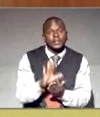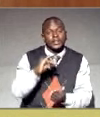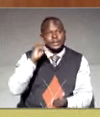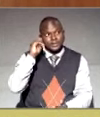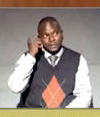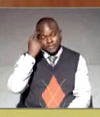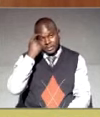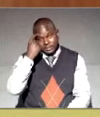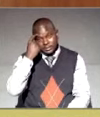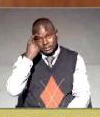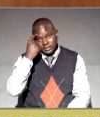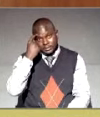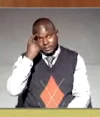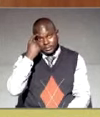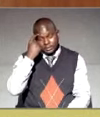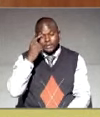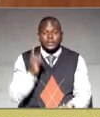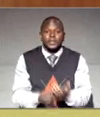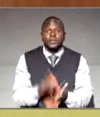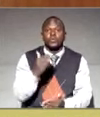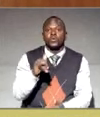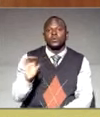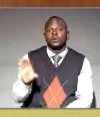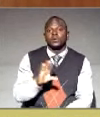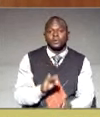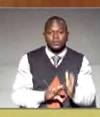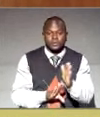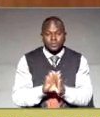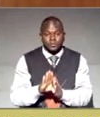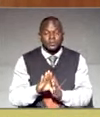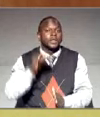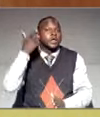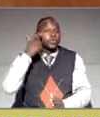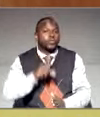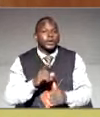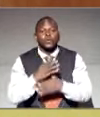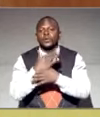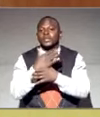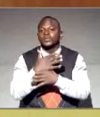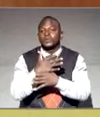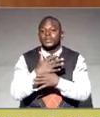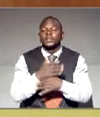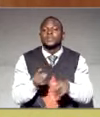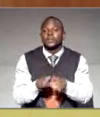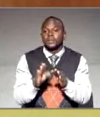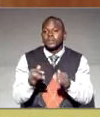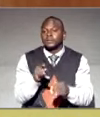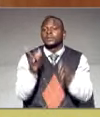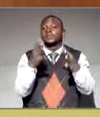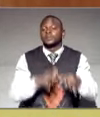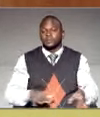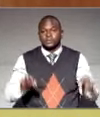government, to get more funding for development of rural industries. This is